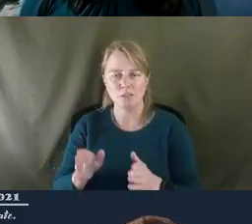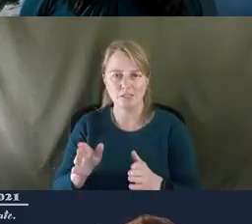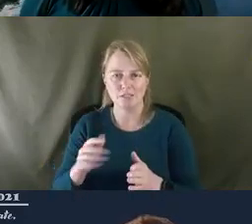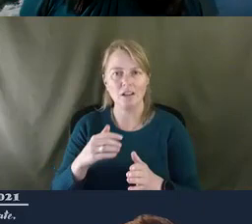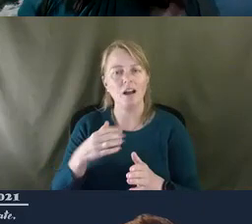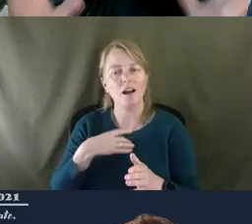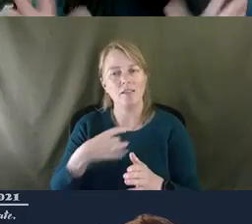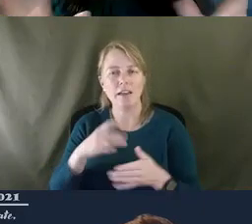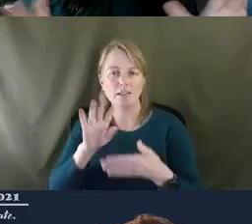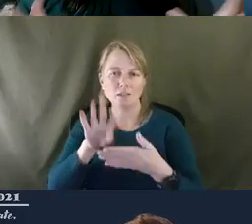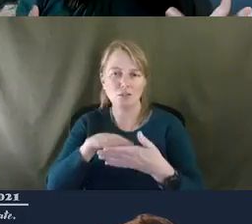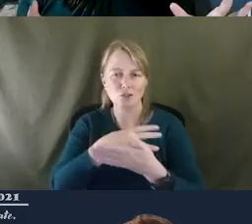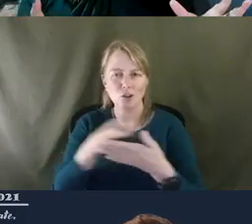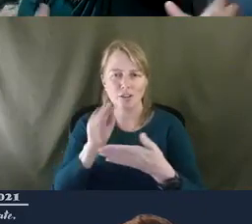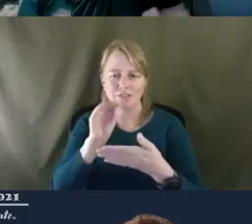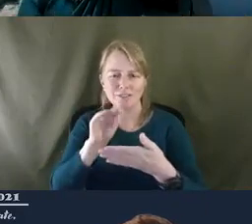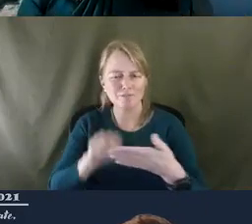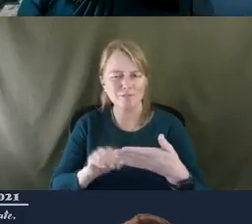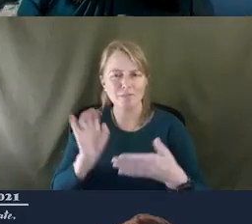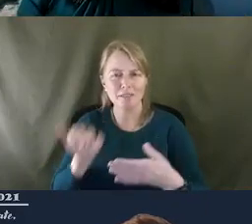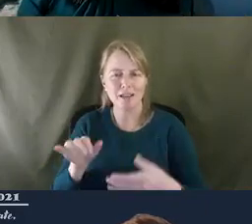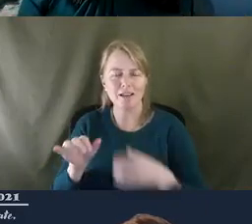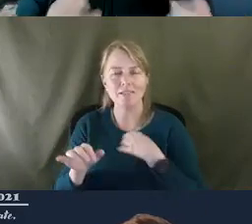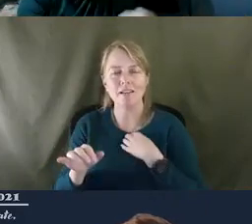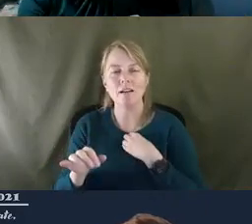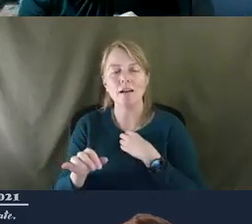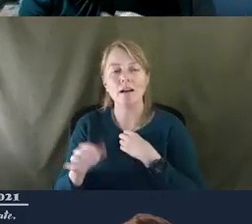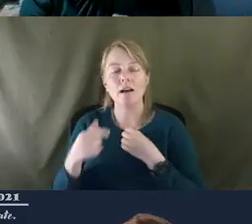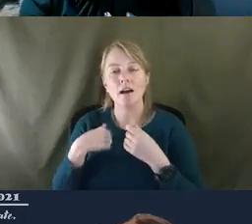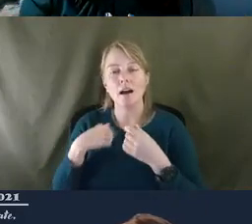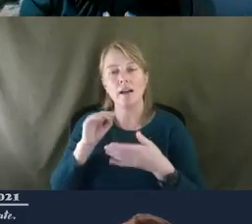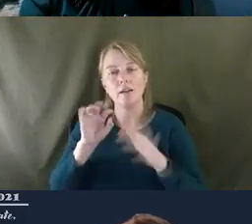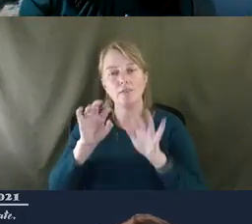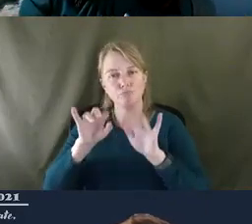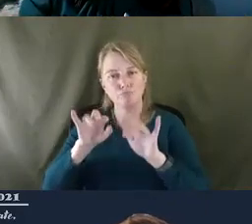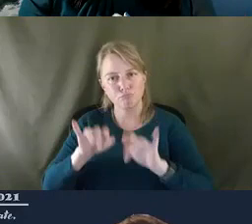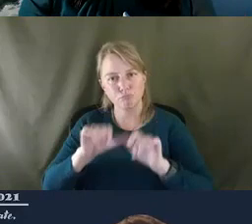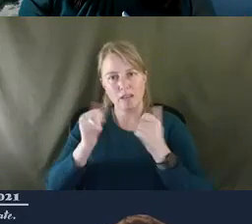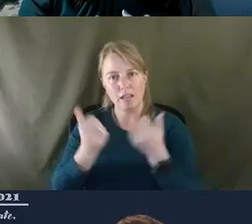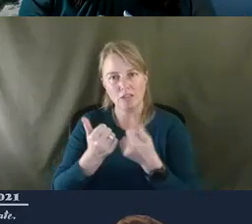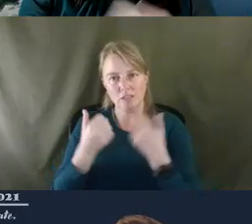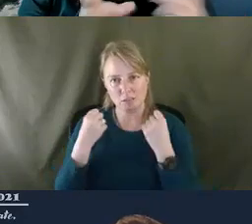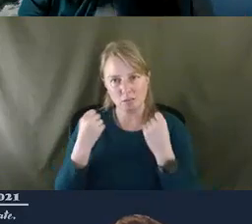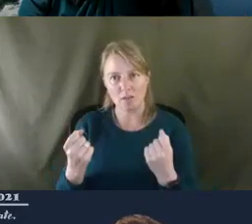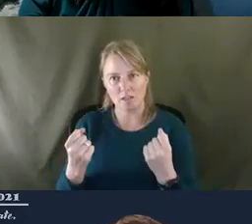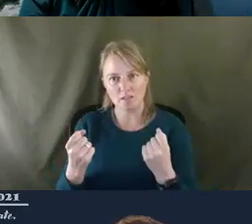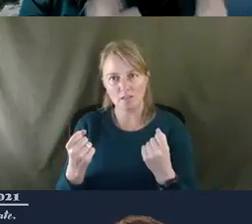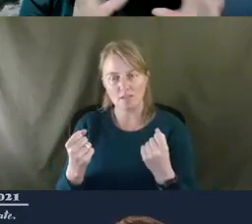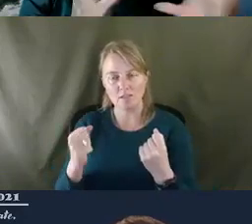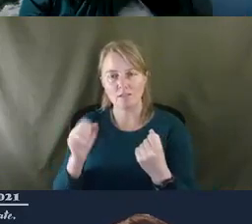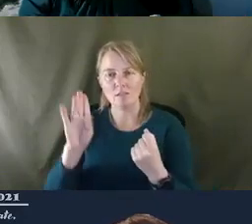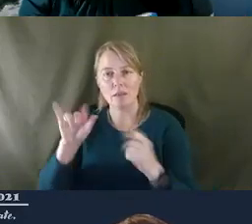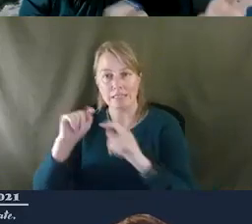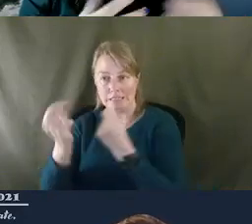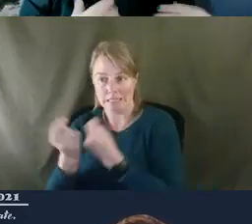charts and all that going on. I do chart all of our agency's strengths by team. So I